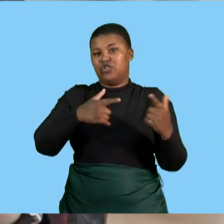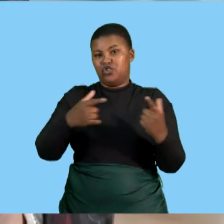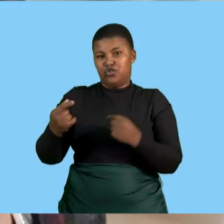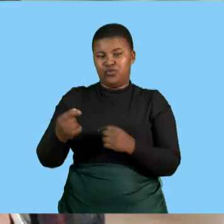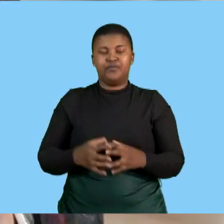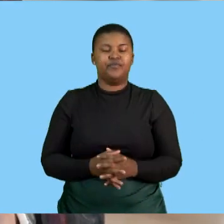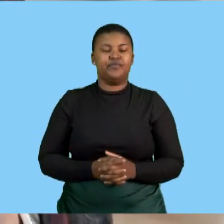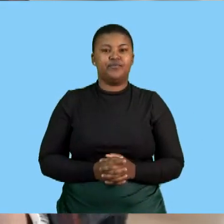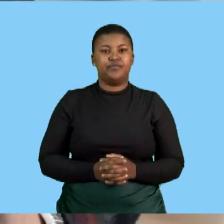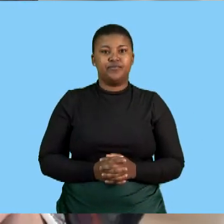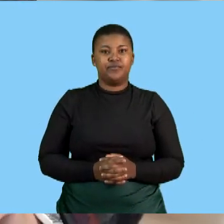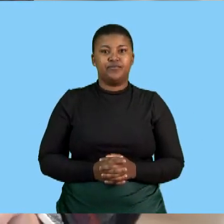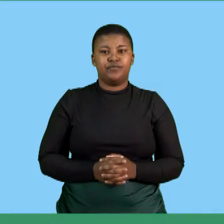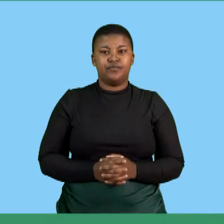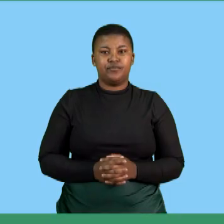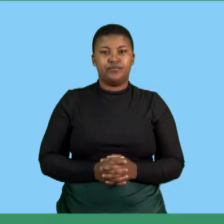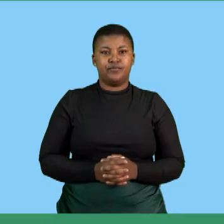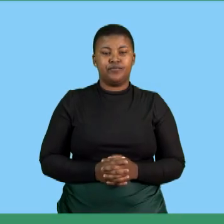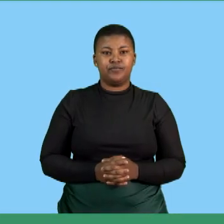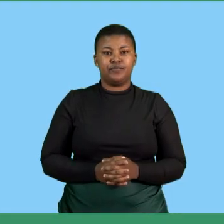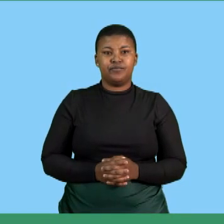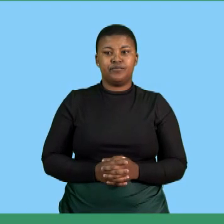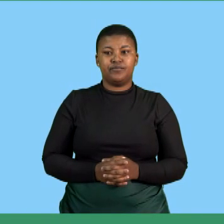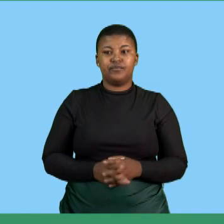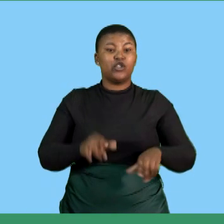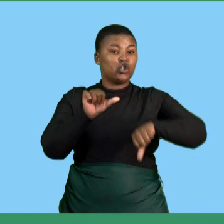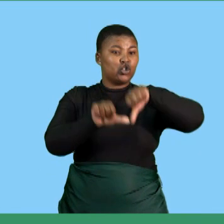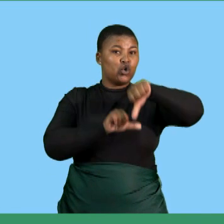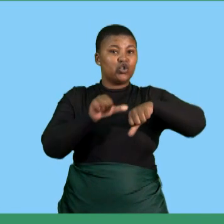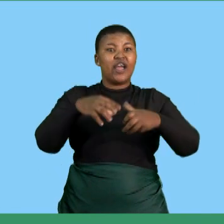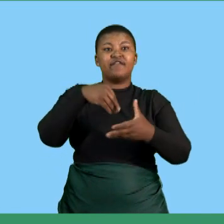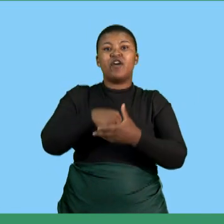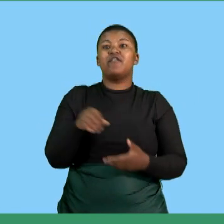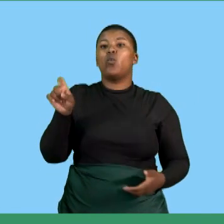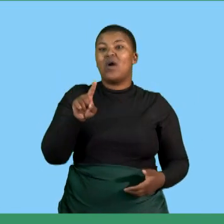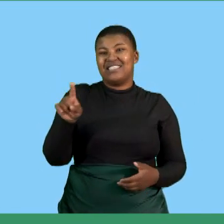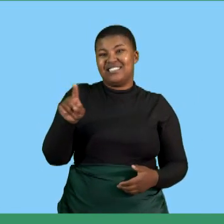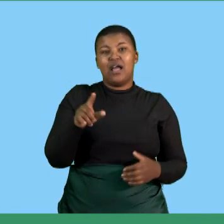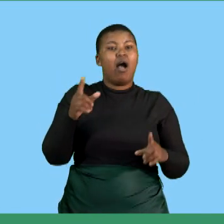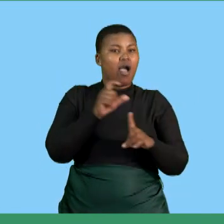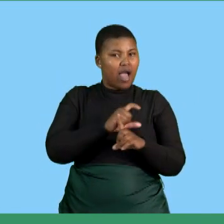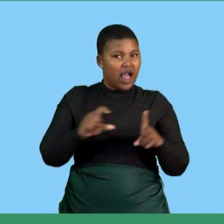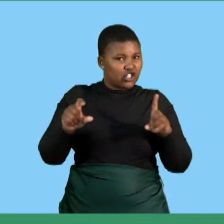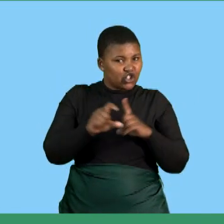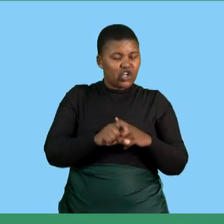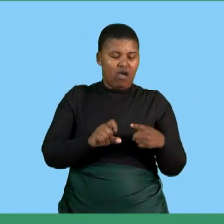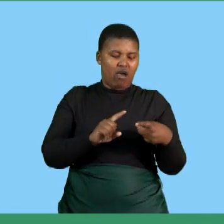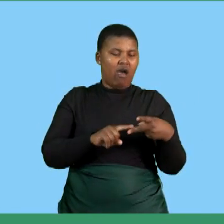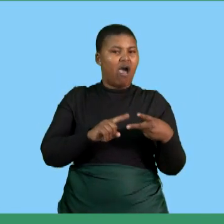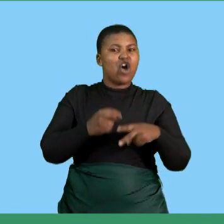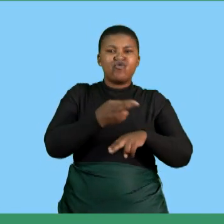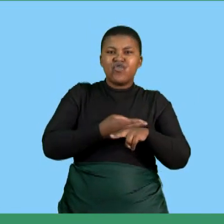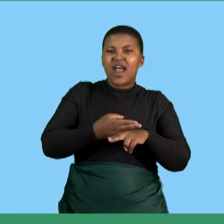social environmental factors. Of course, our social component includes then our cultural